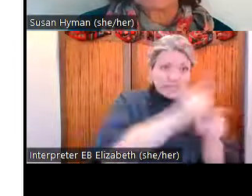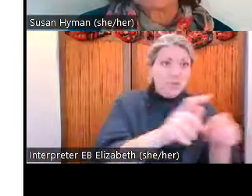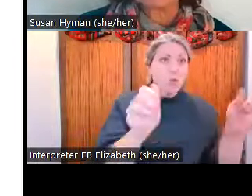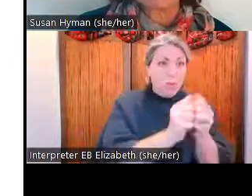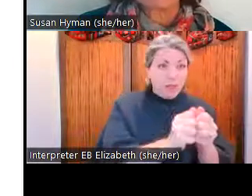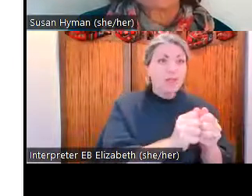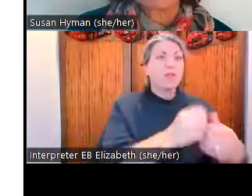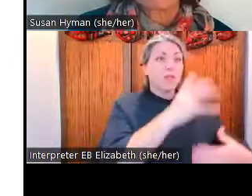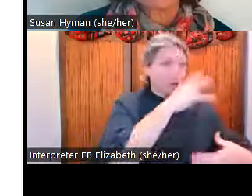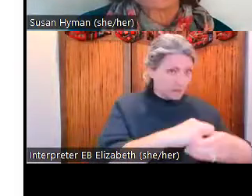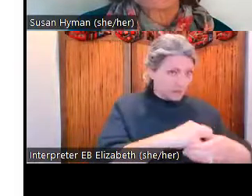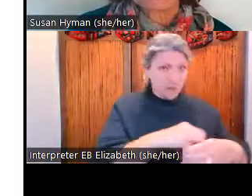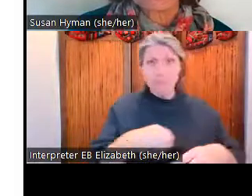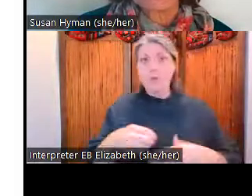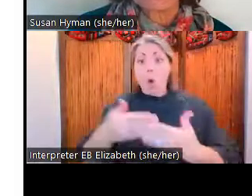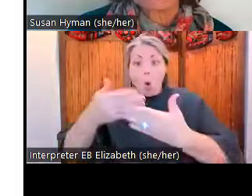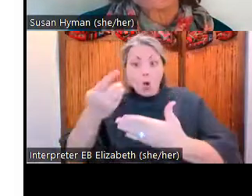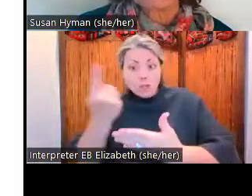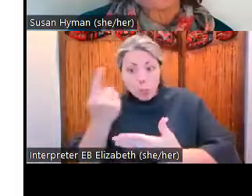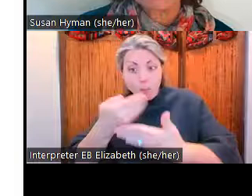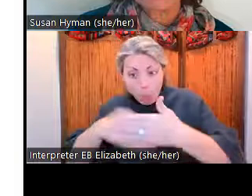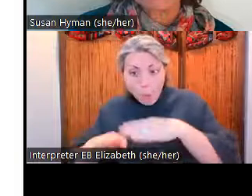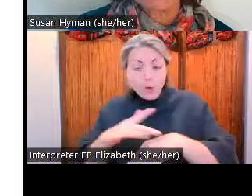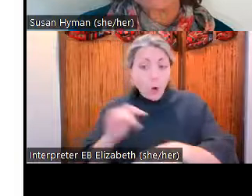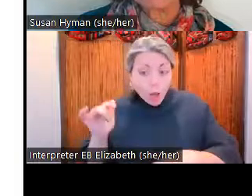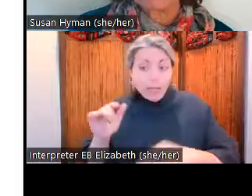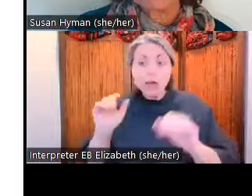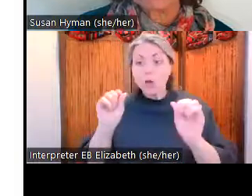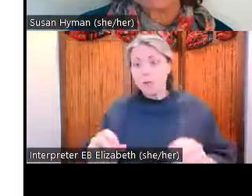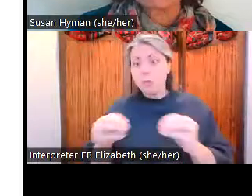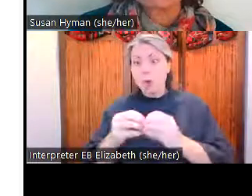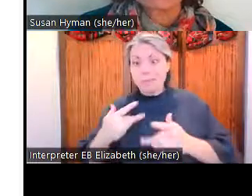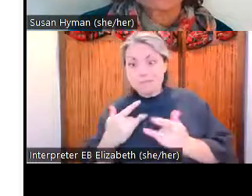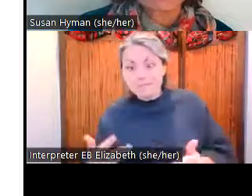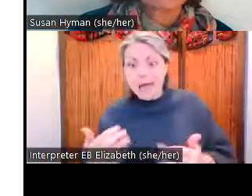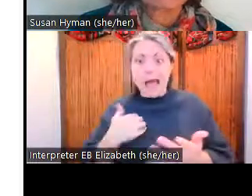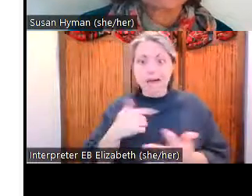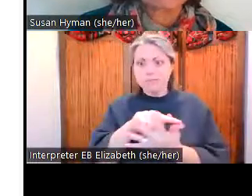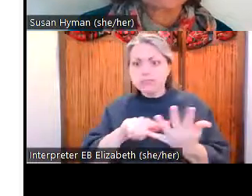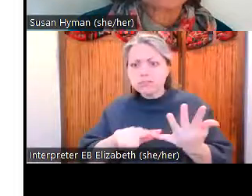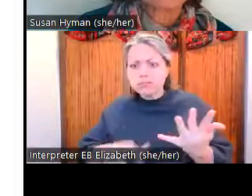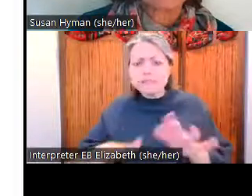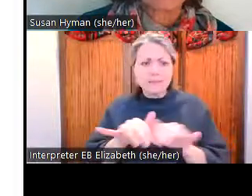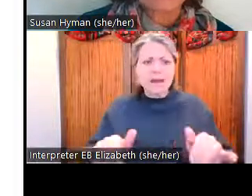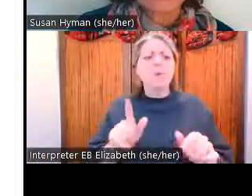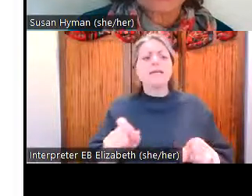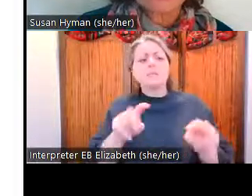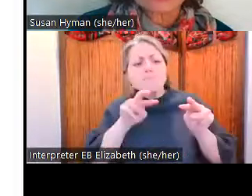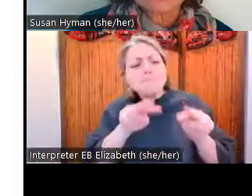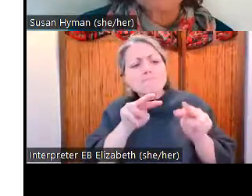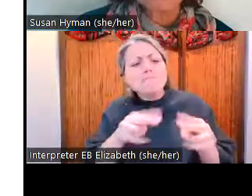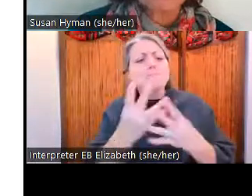other types of exposures and genetic syndromes that are comorbid do need heightened surveillance. When